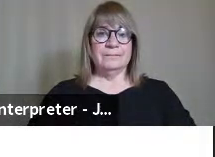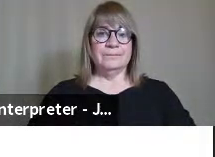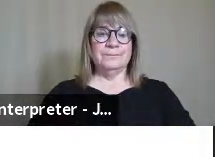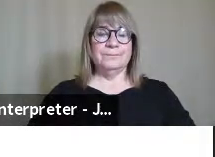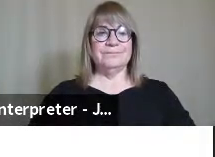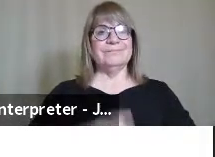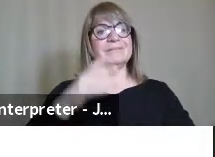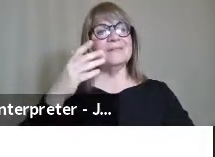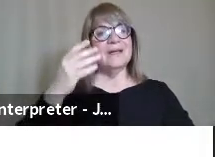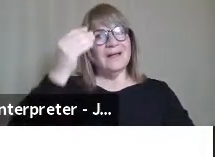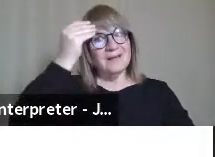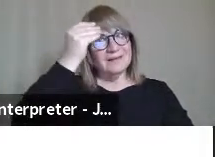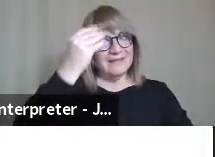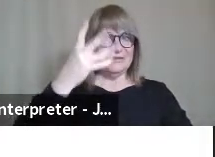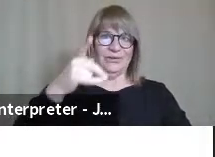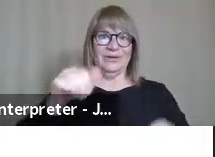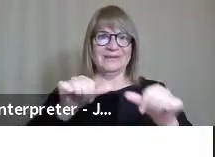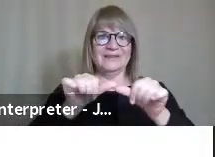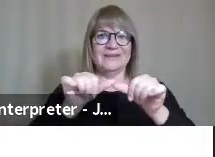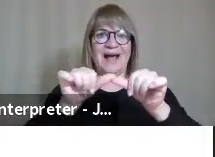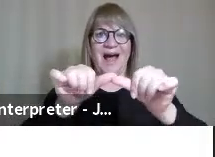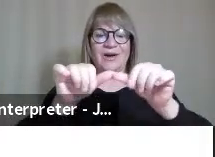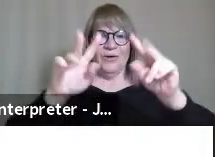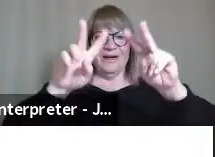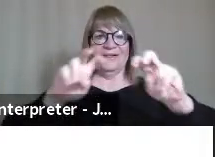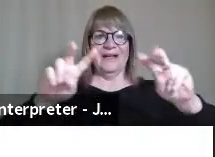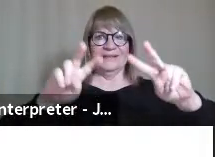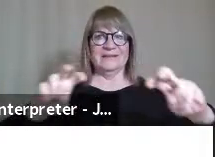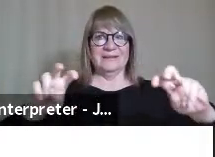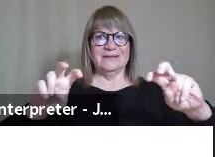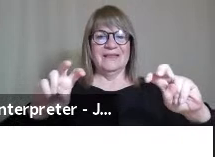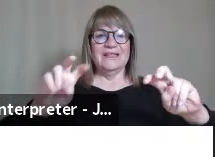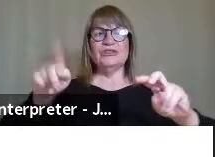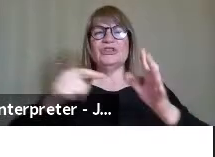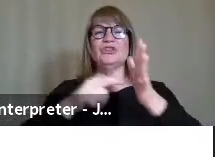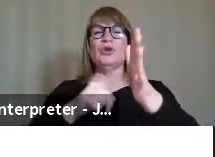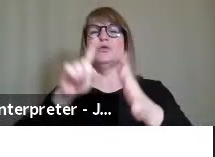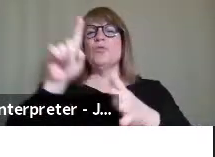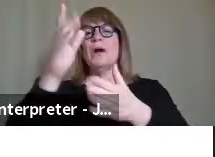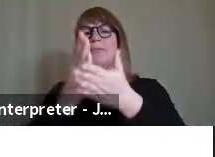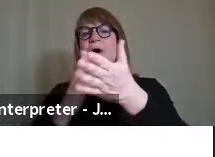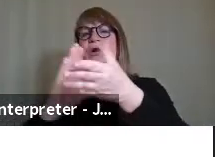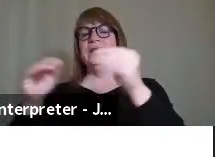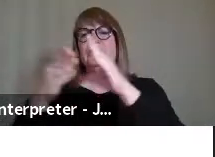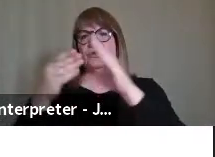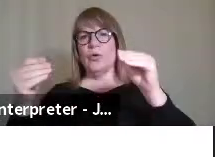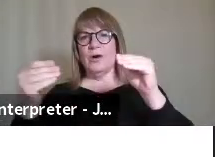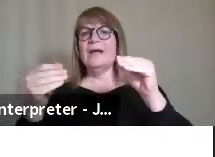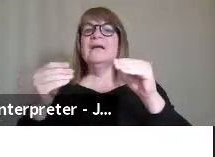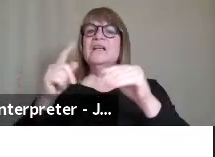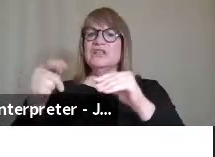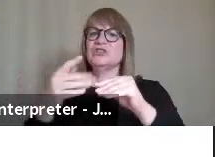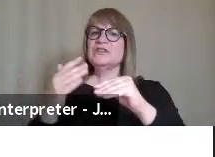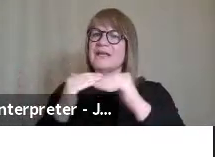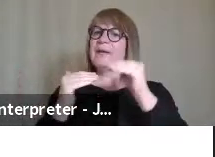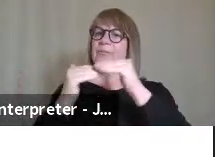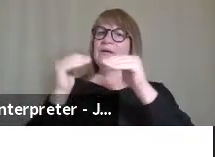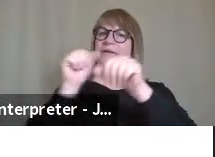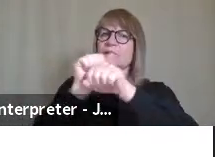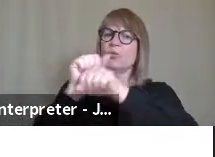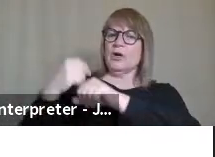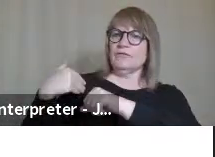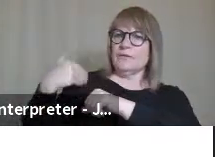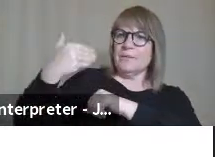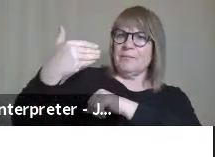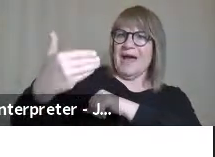ongoing analysis which depicts really one side of the story building on the overall work conducted over the years so